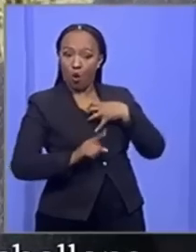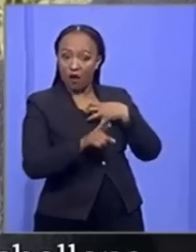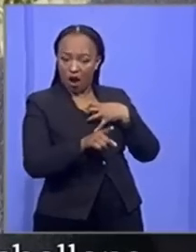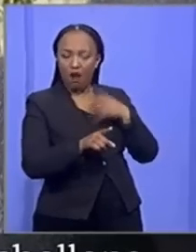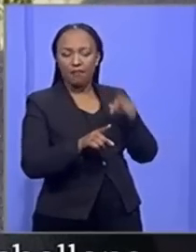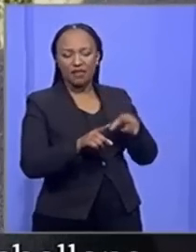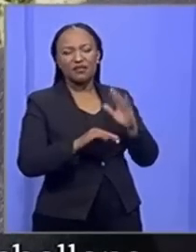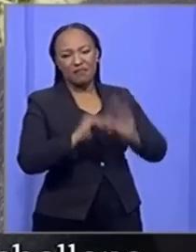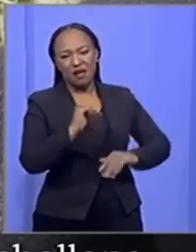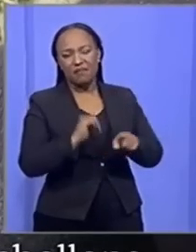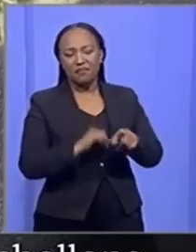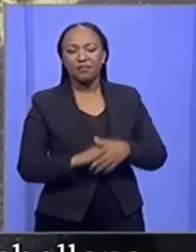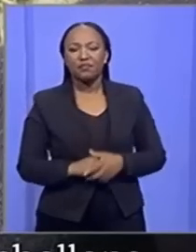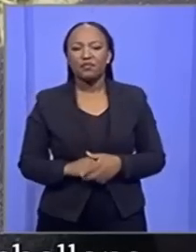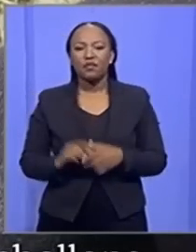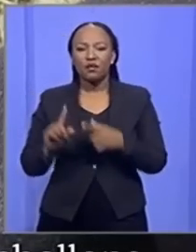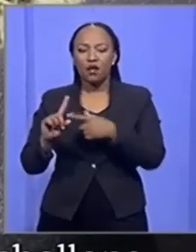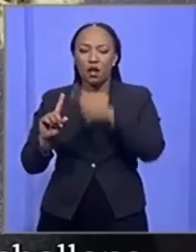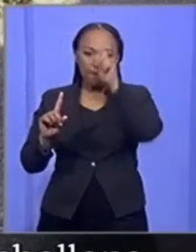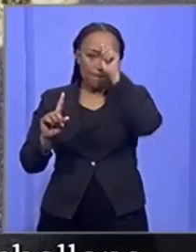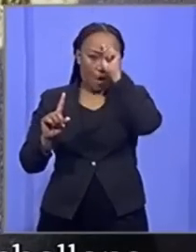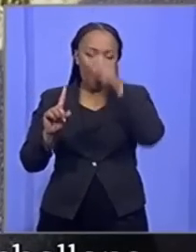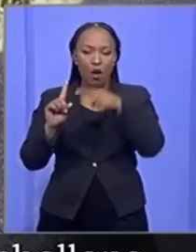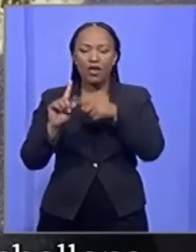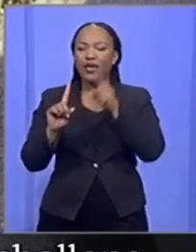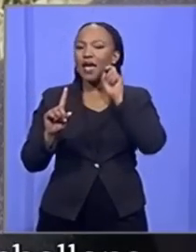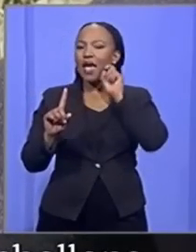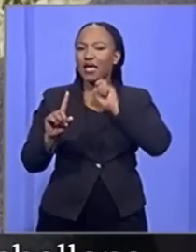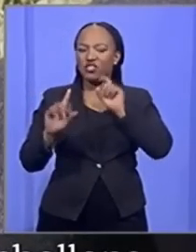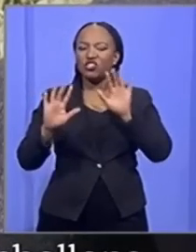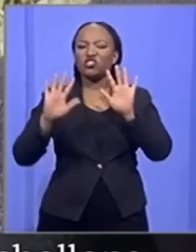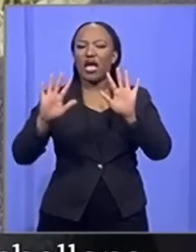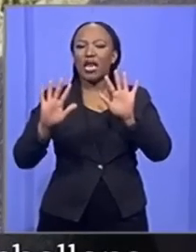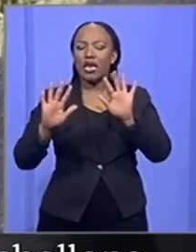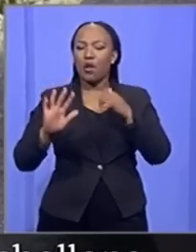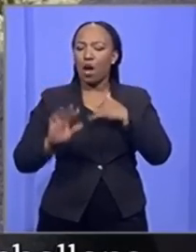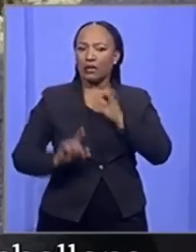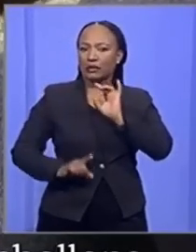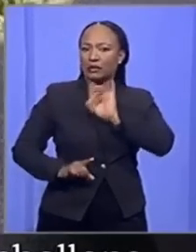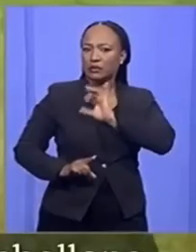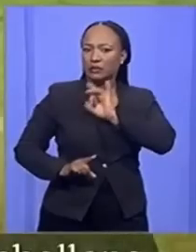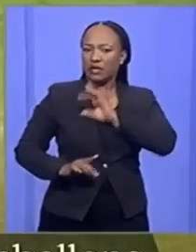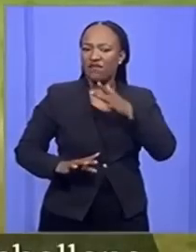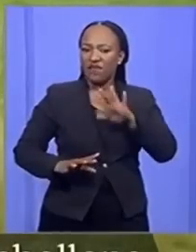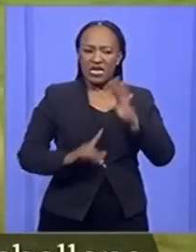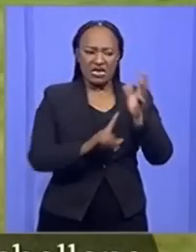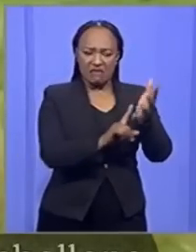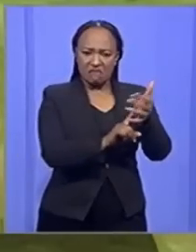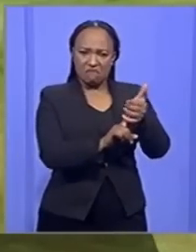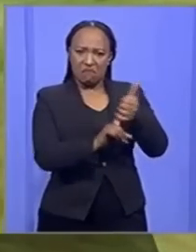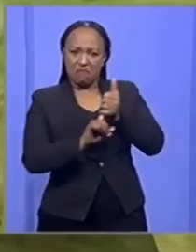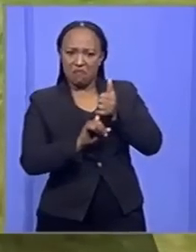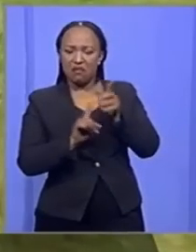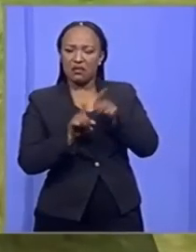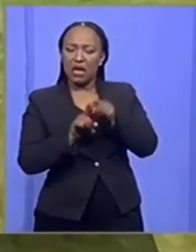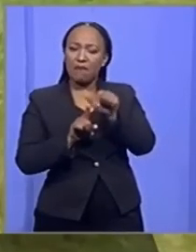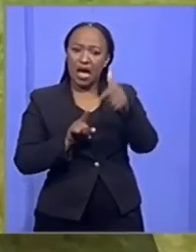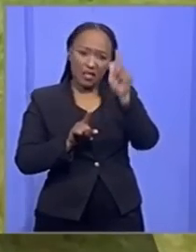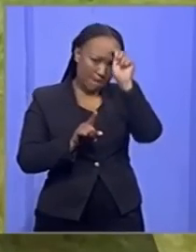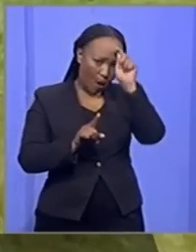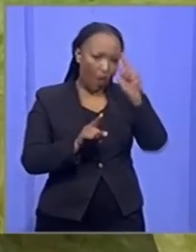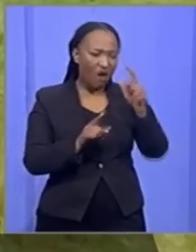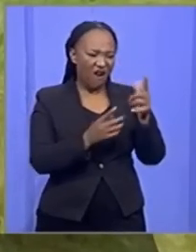Lesogana la mengwaga e 10 le gopola tiragalo ye e mo tšhošitšego ya go tšhabišetšwa komeng. Lesogana le le masogana a mangwe a tšhabišeditšwe komeng